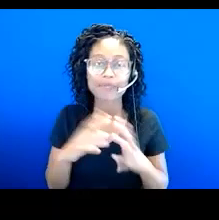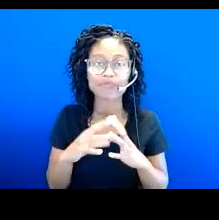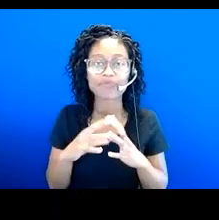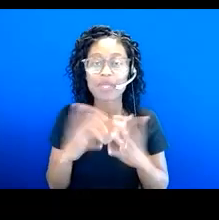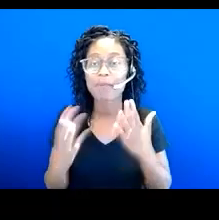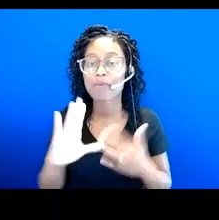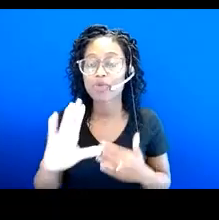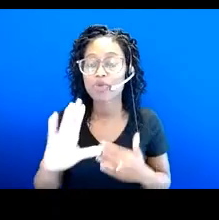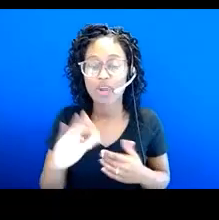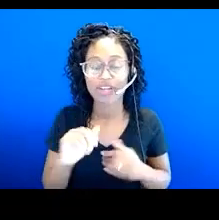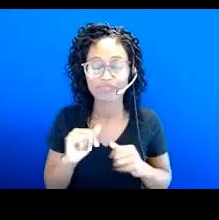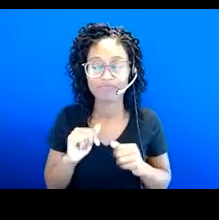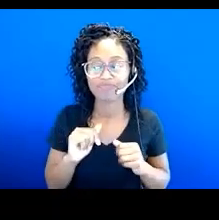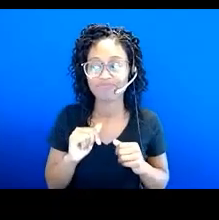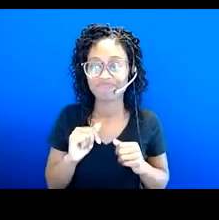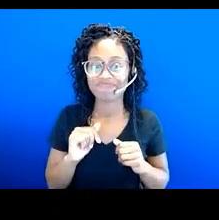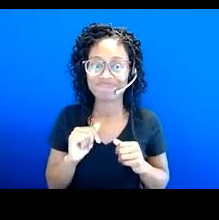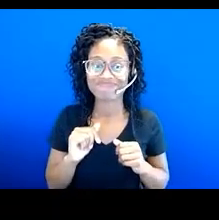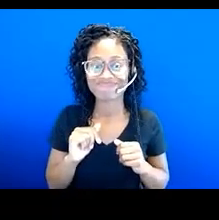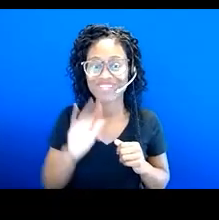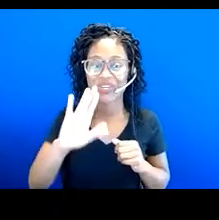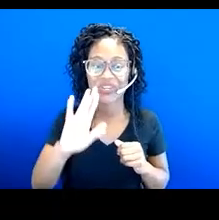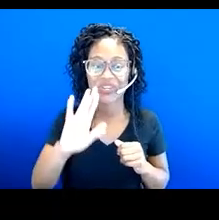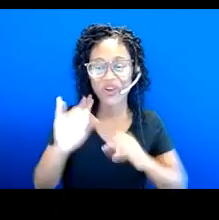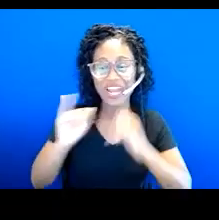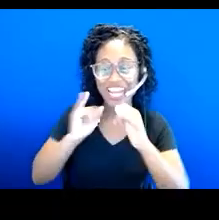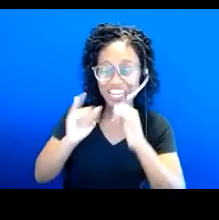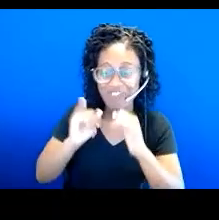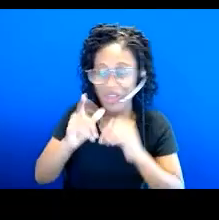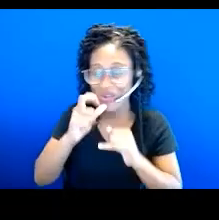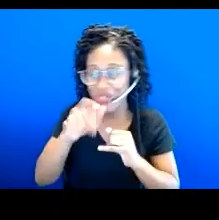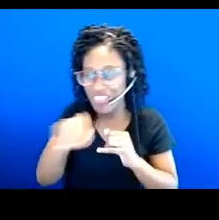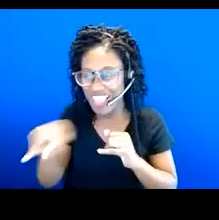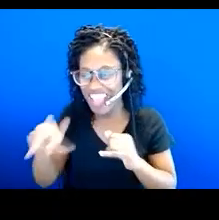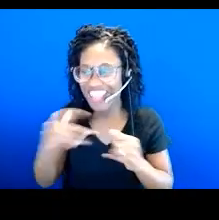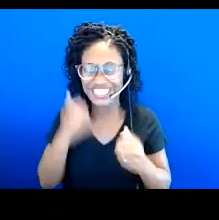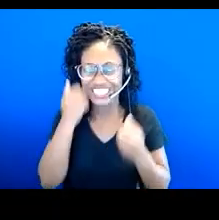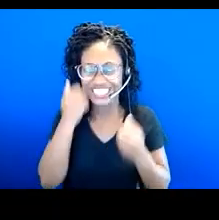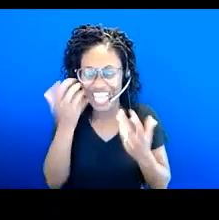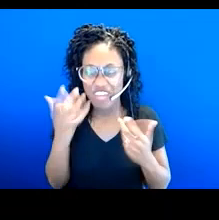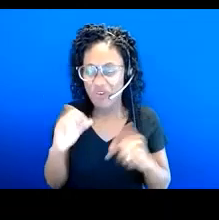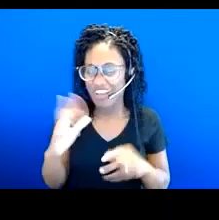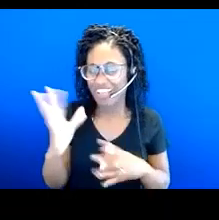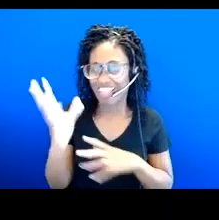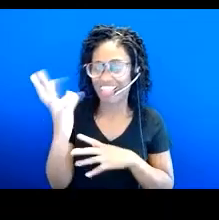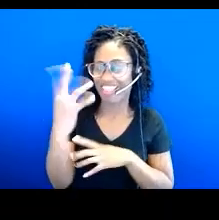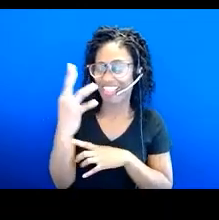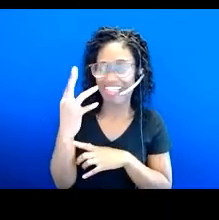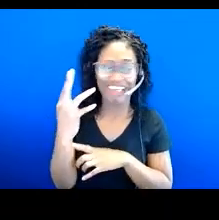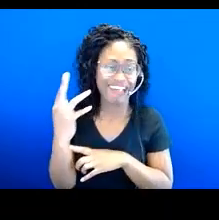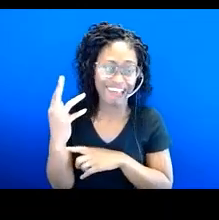objects are a little shy and don't want to be in front of a video camera, but you can do a